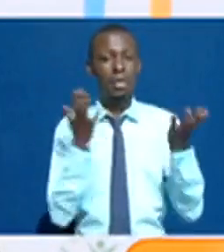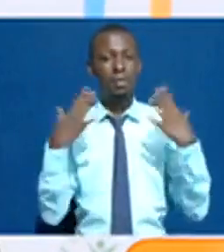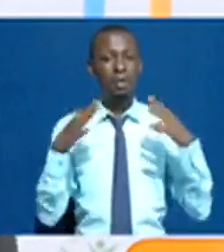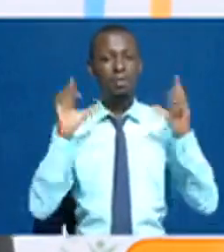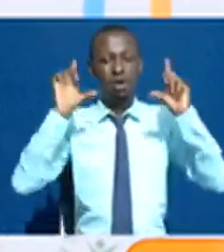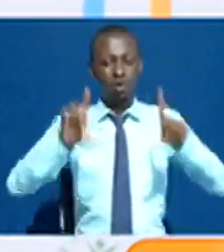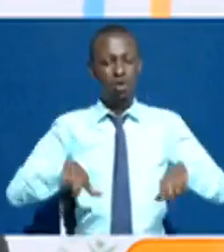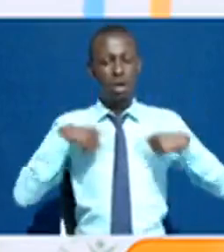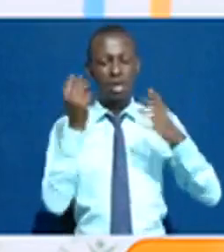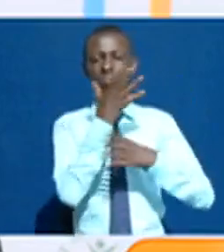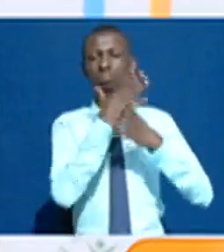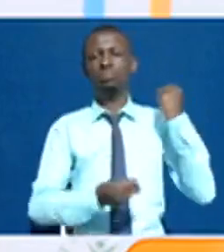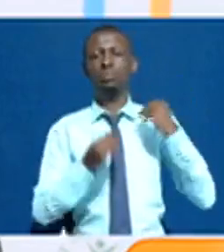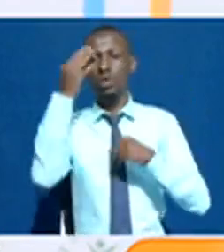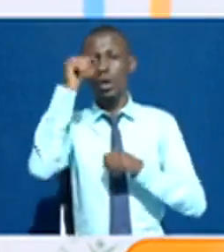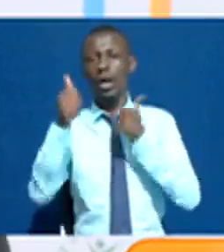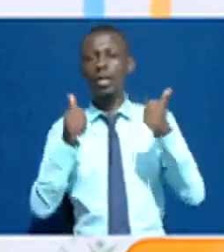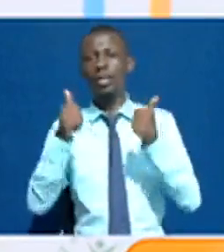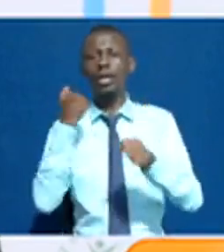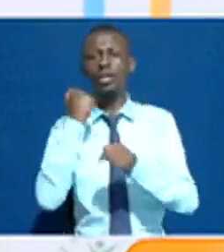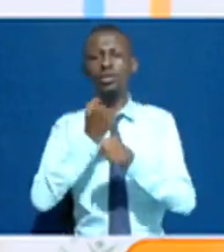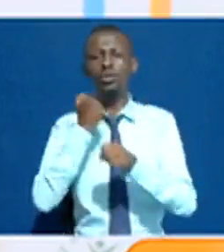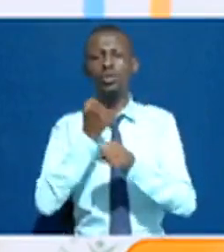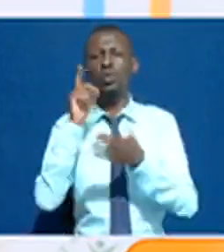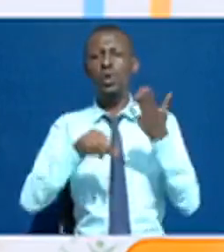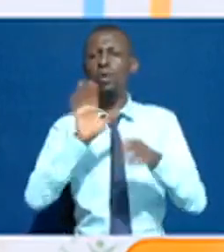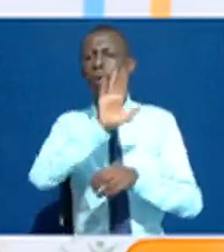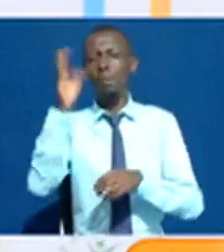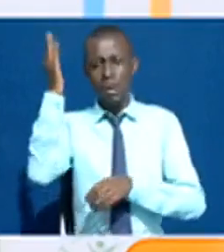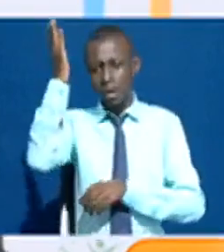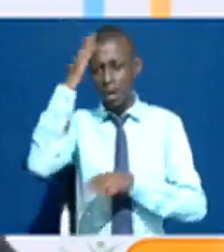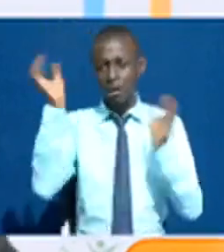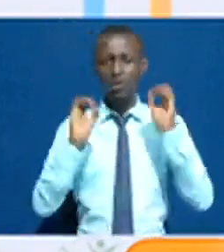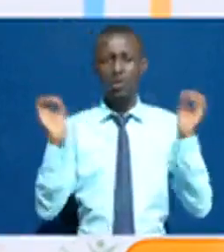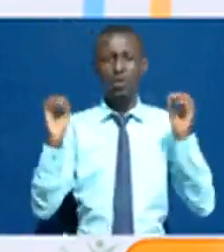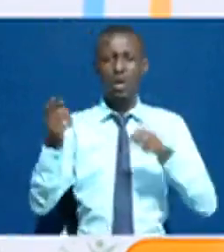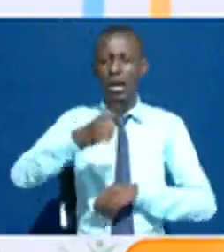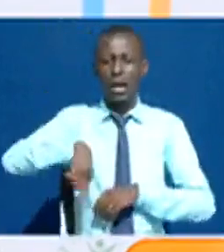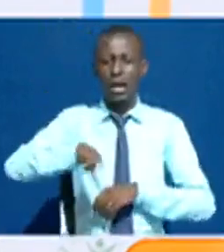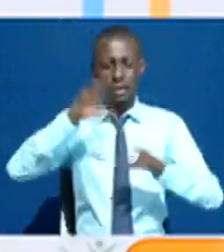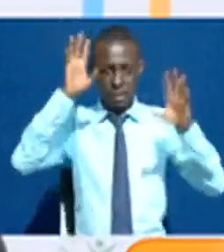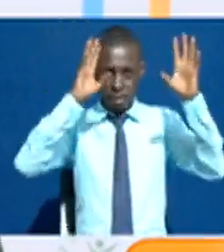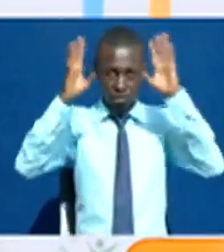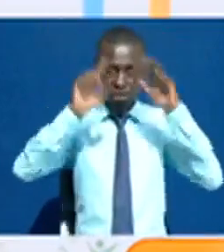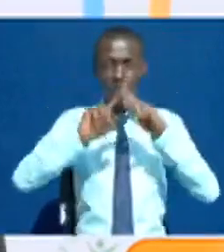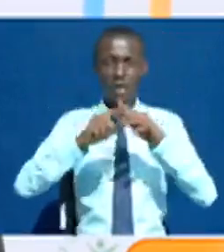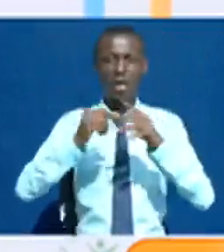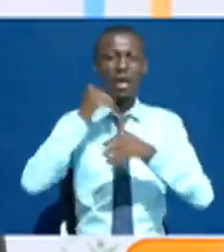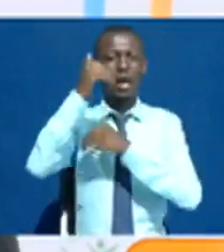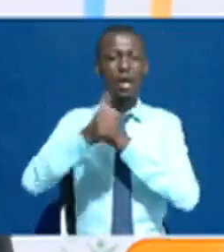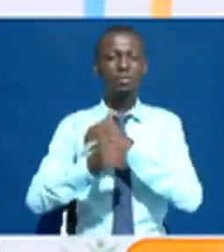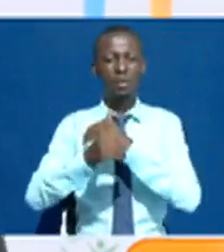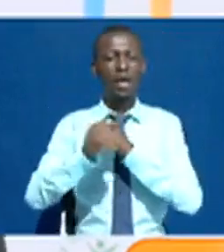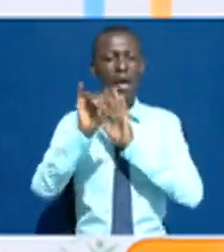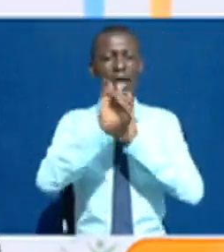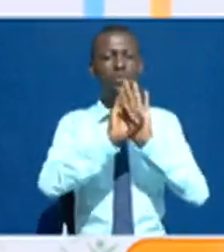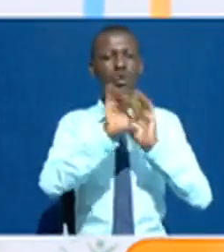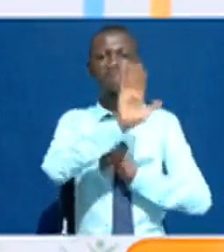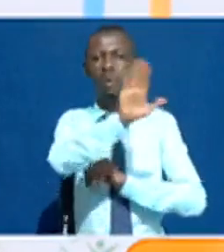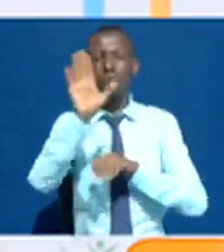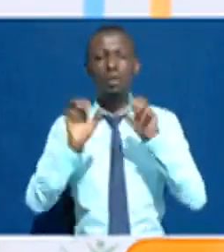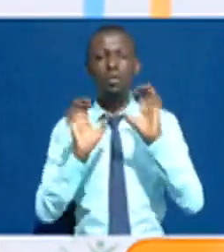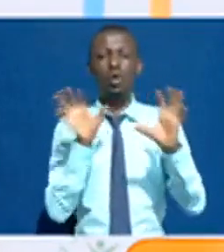life because no one sees what they do. So we took that initiative, and then once we recognize them, we also we are able to